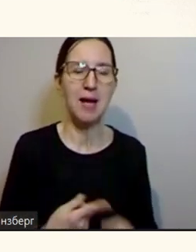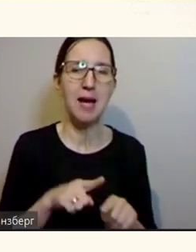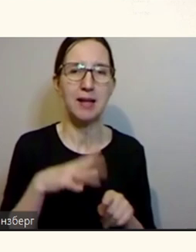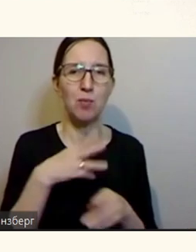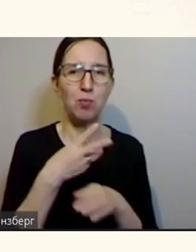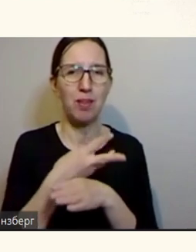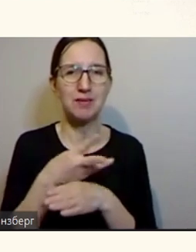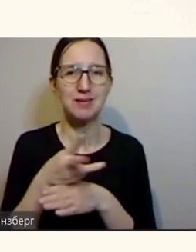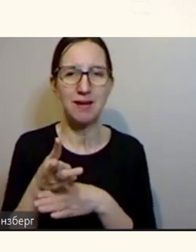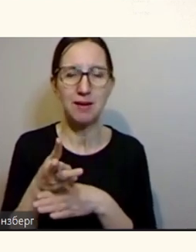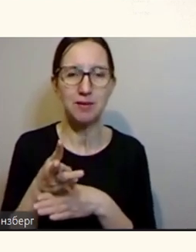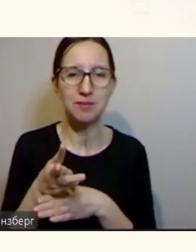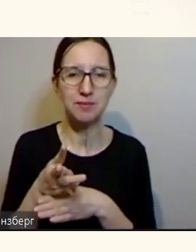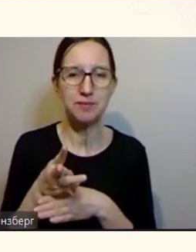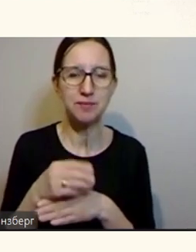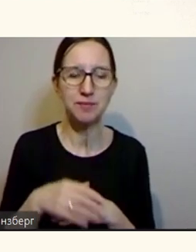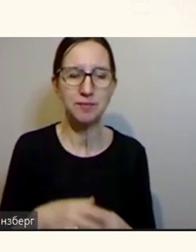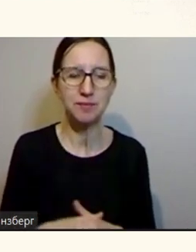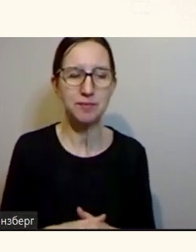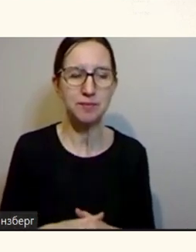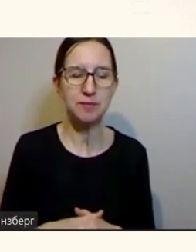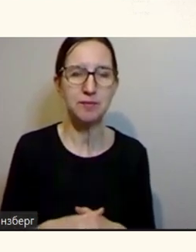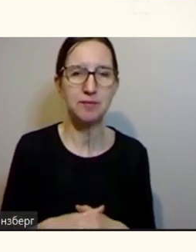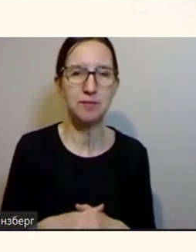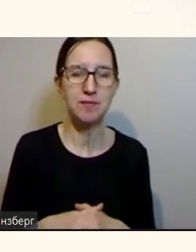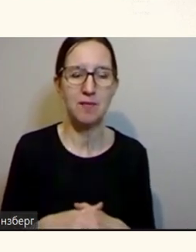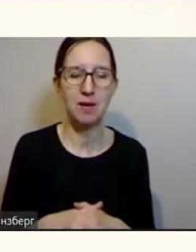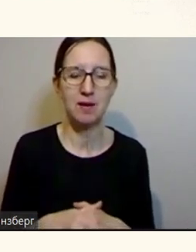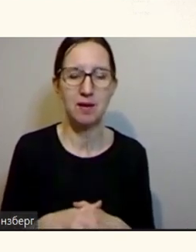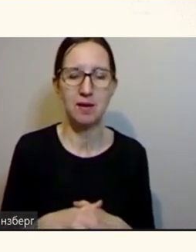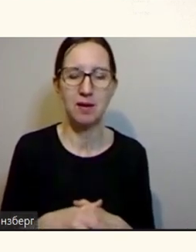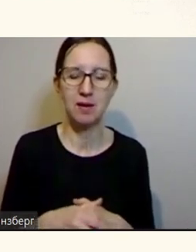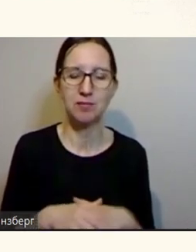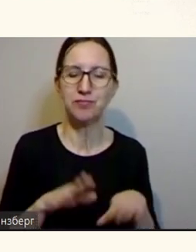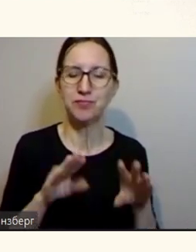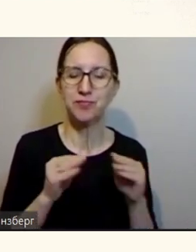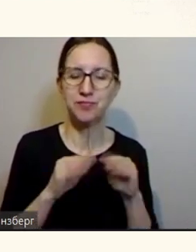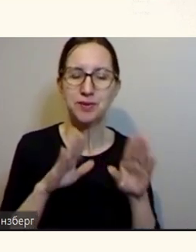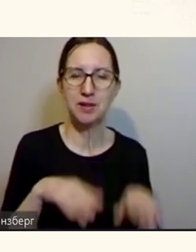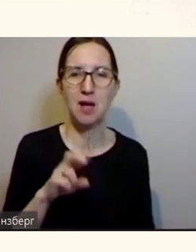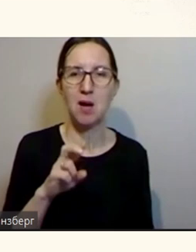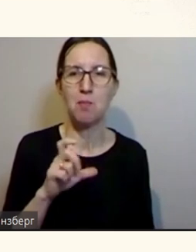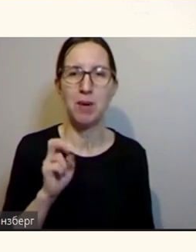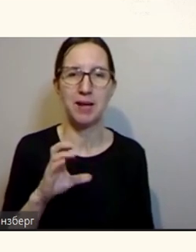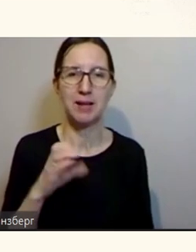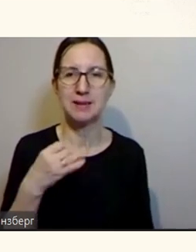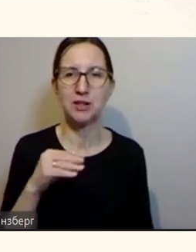it's I might talk over it, or let's just see it.